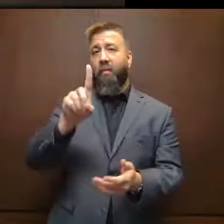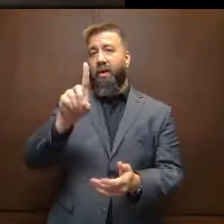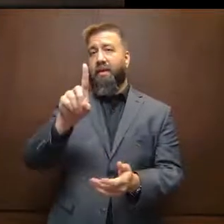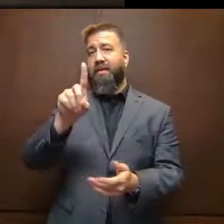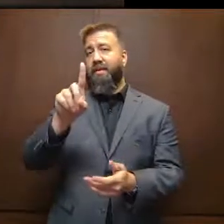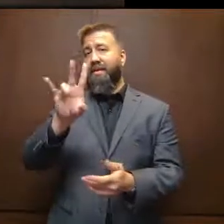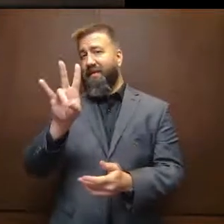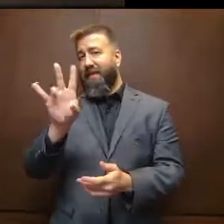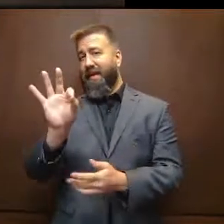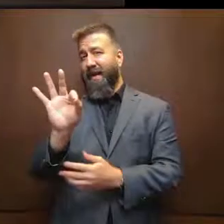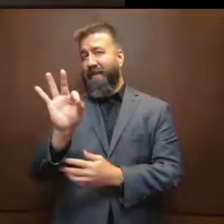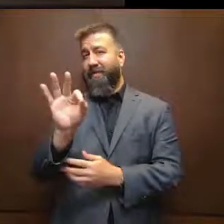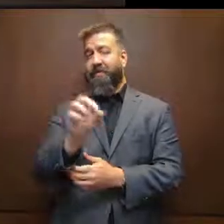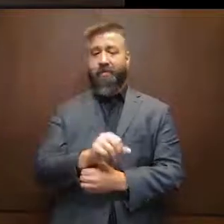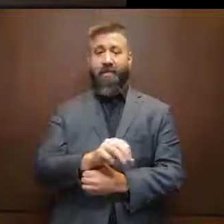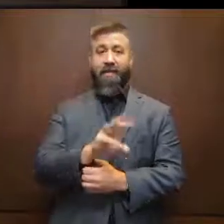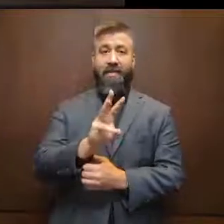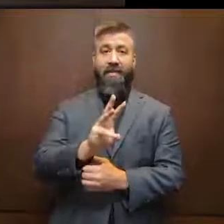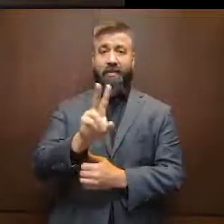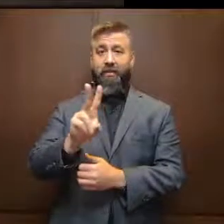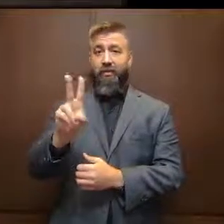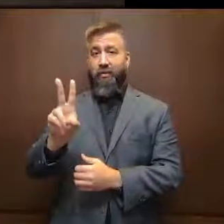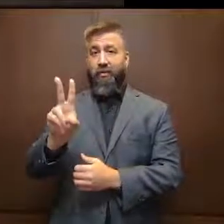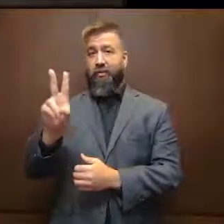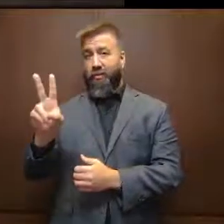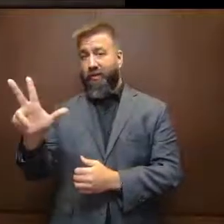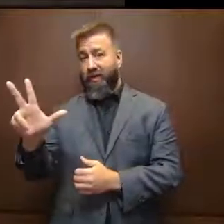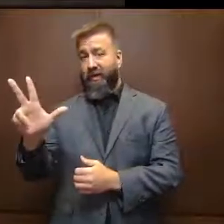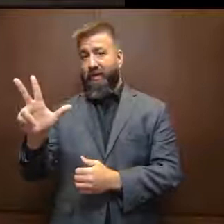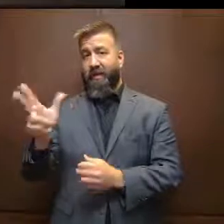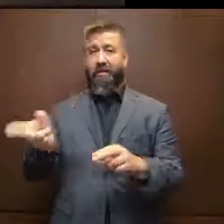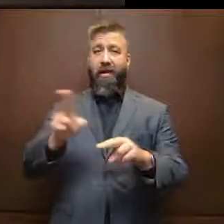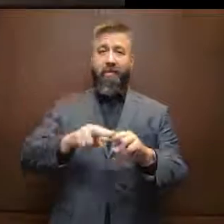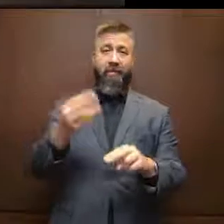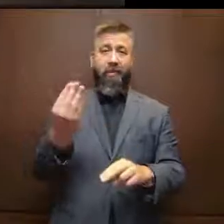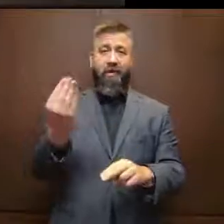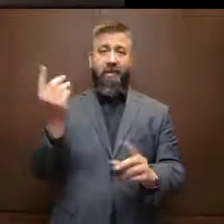2,179. 62223 up 14 to